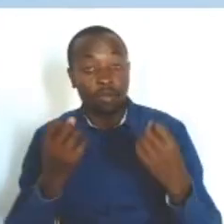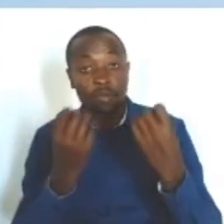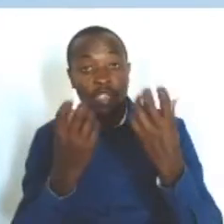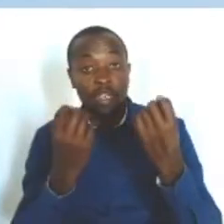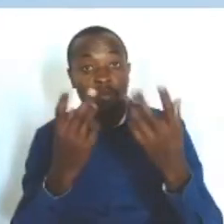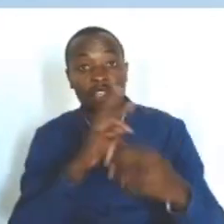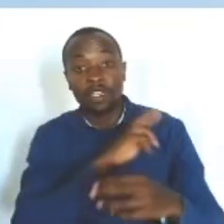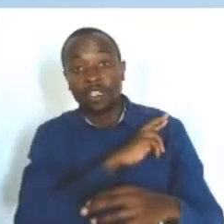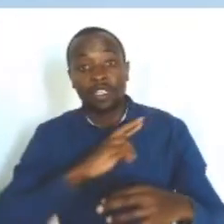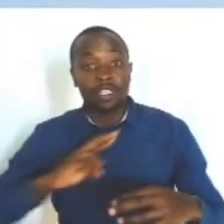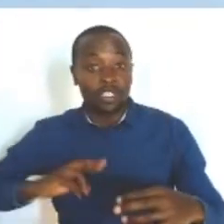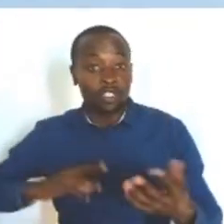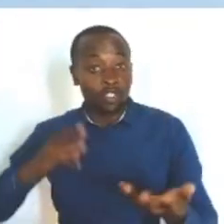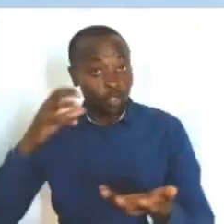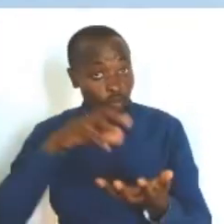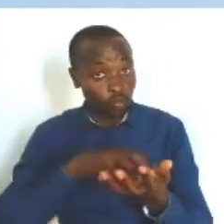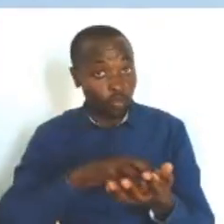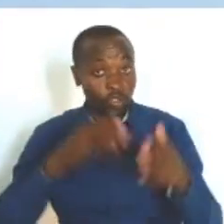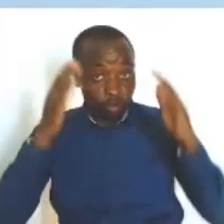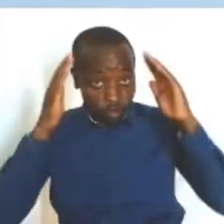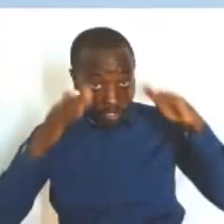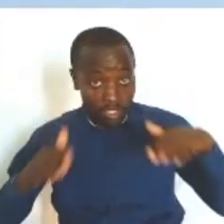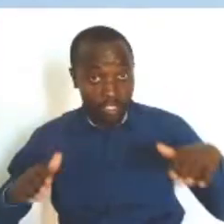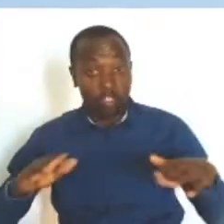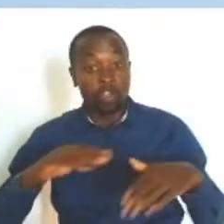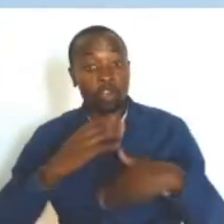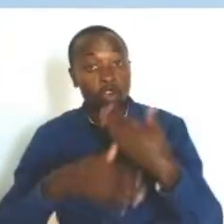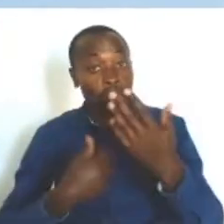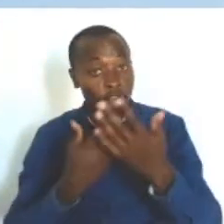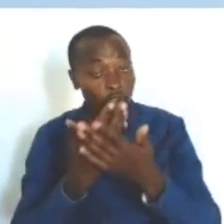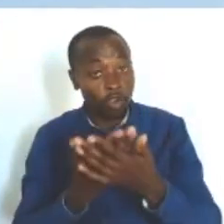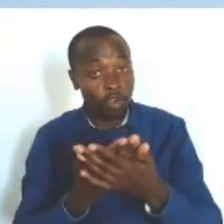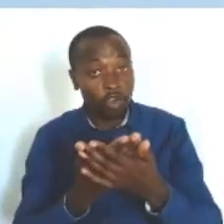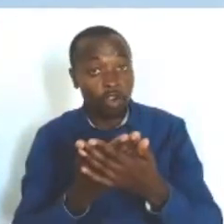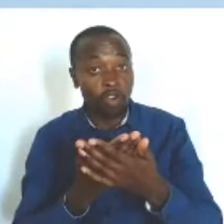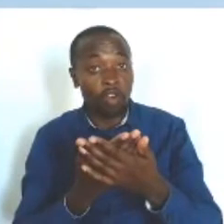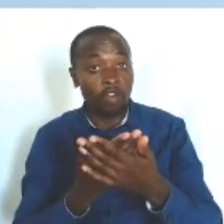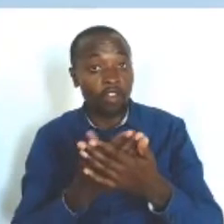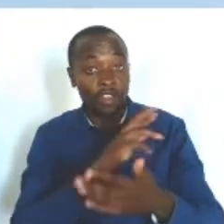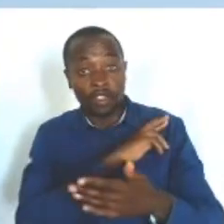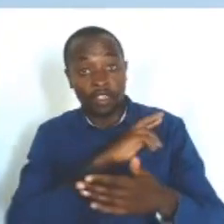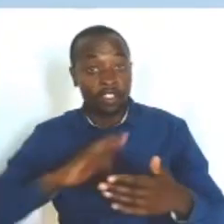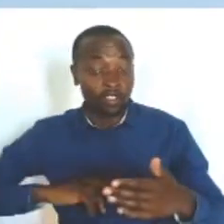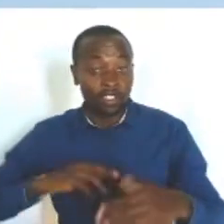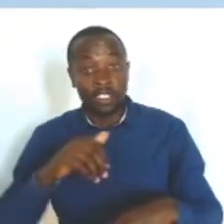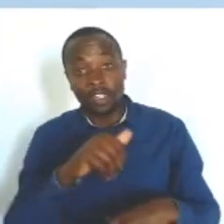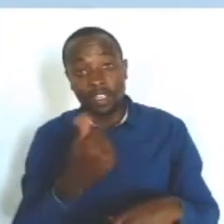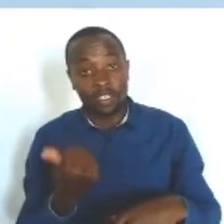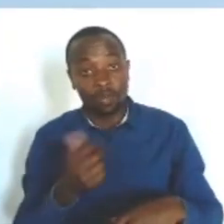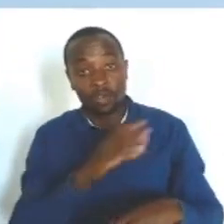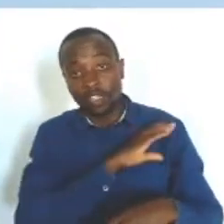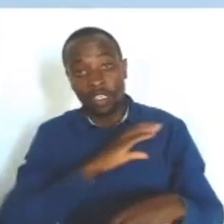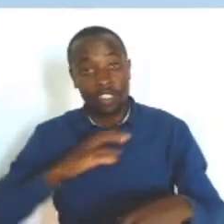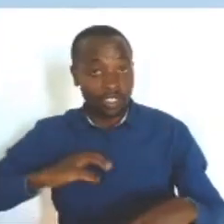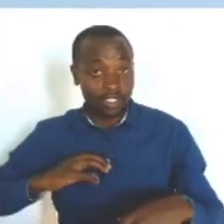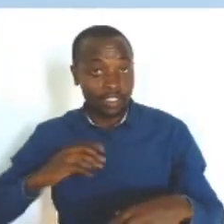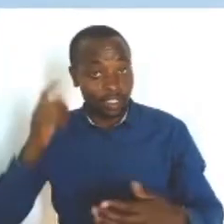There is Muslim, there is Hindus, there is Buddhist, and even some of the Christians, they don't believe in